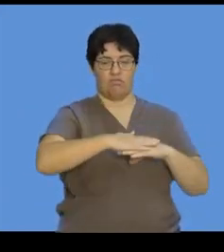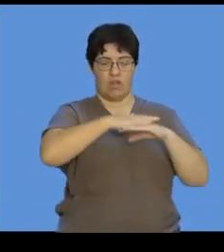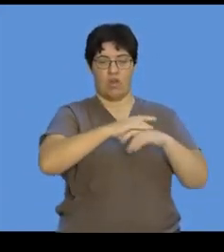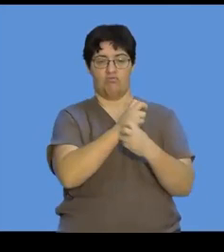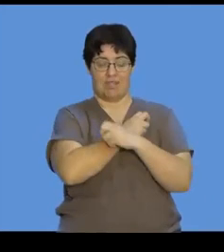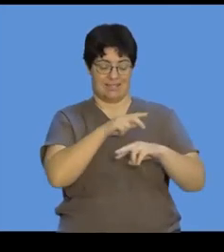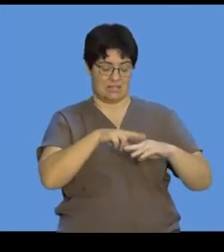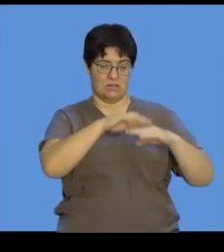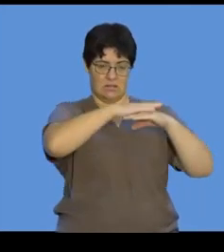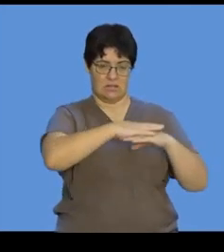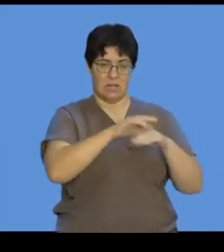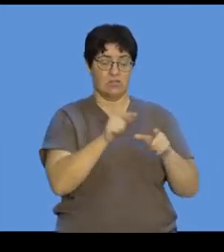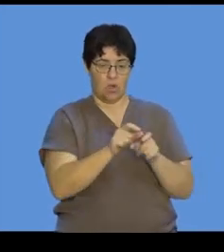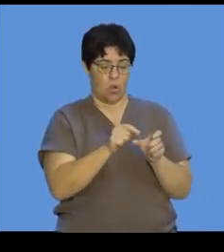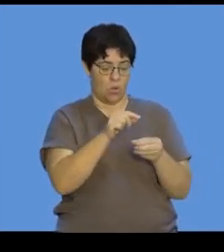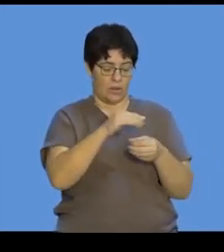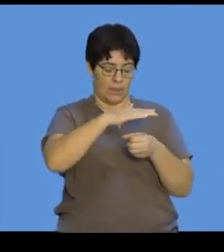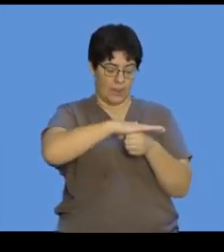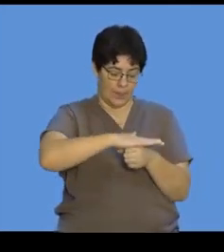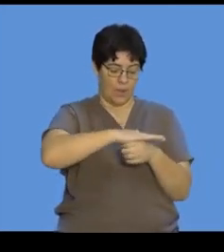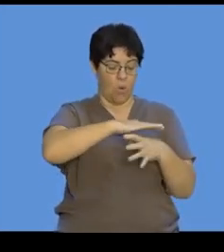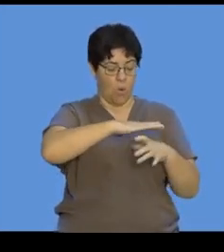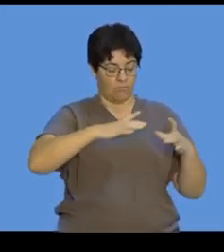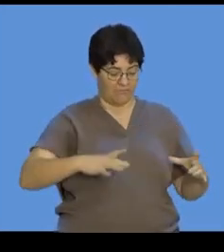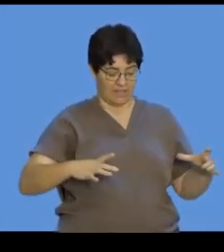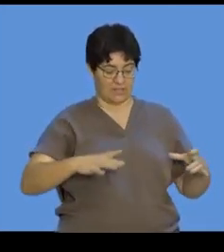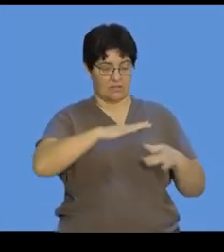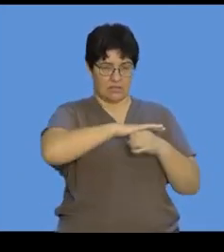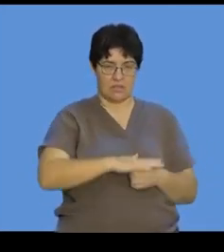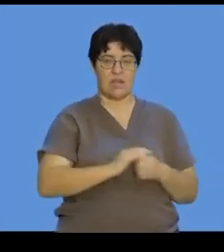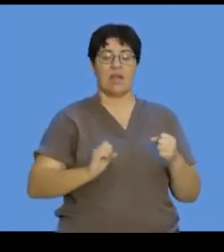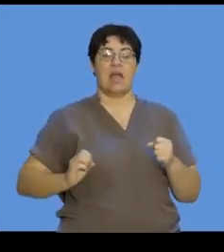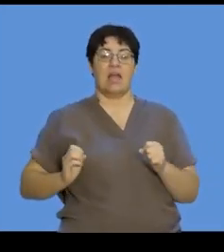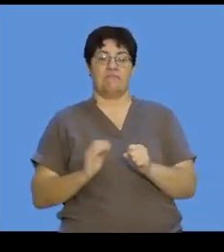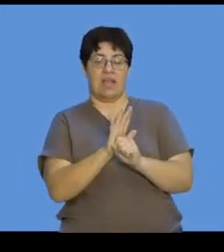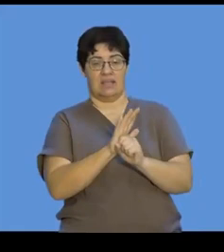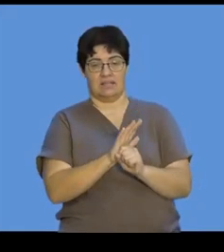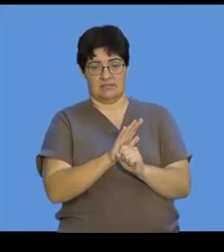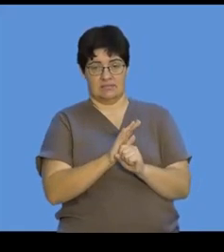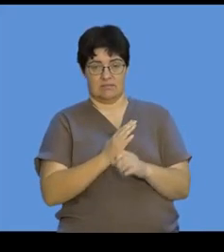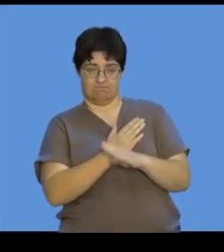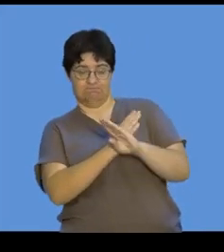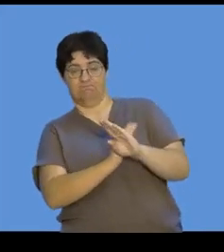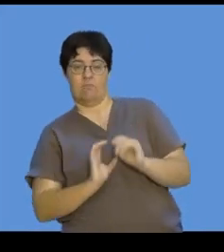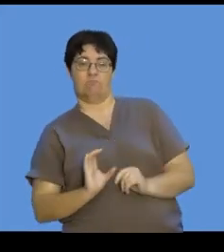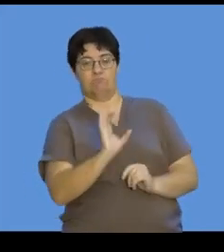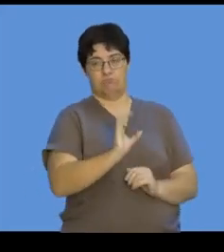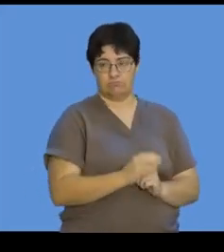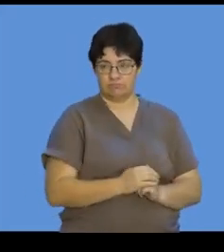how big the surface of contact is, it will affect the pressure. So the greater the area of contact on which the block